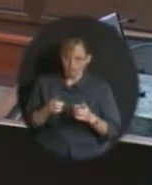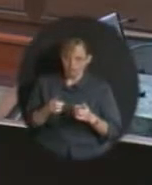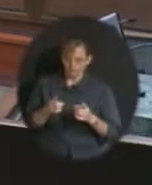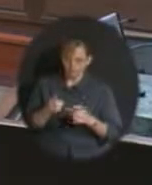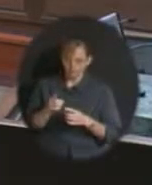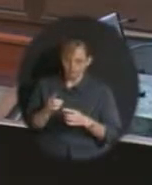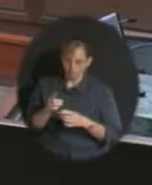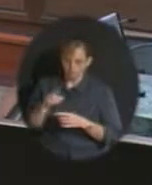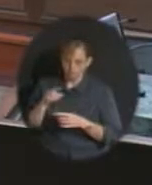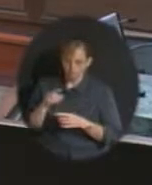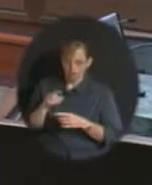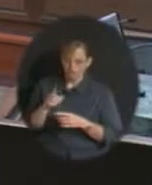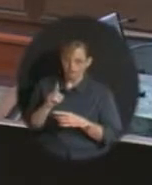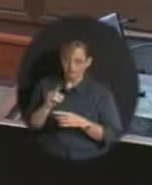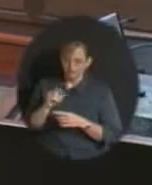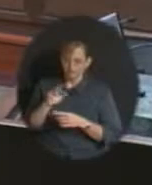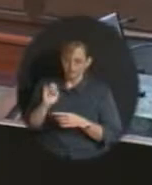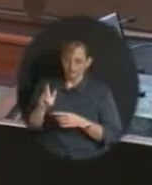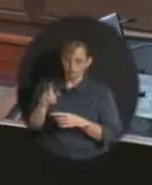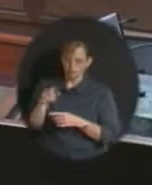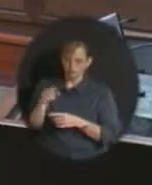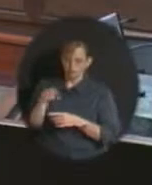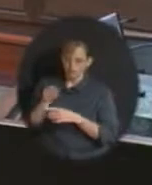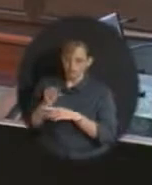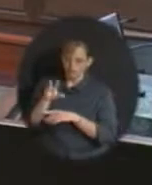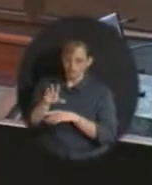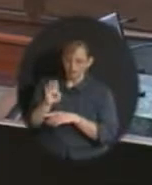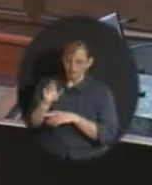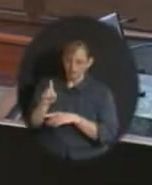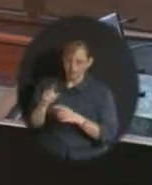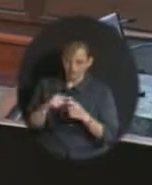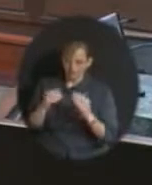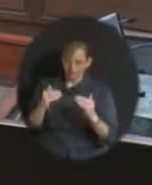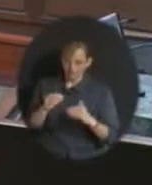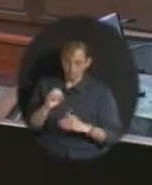hold that until after the executive session, as it does